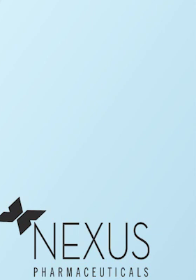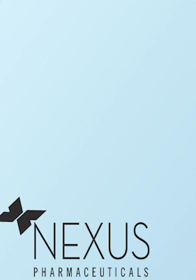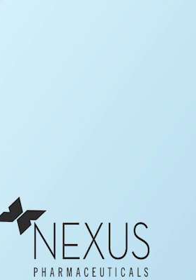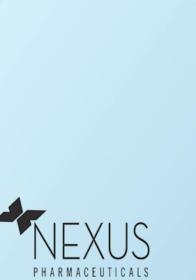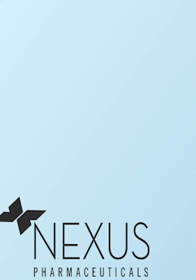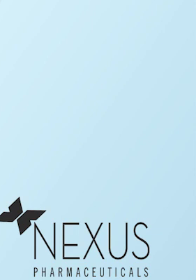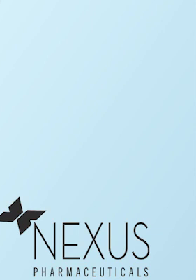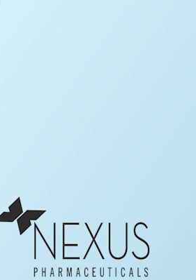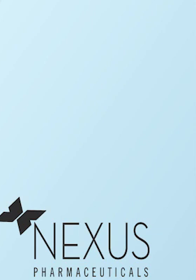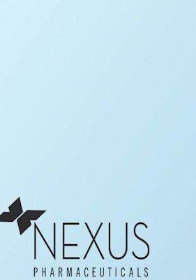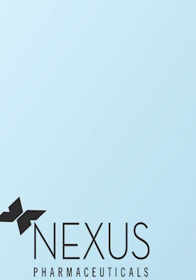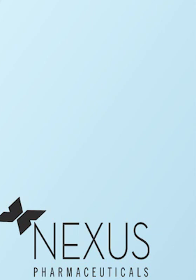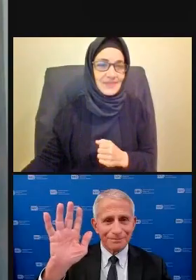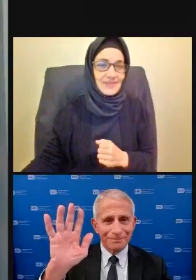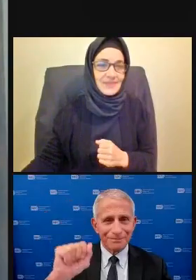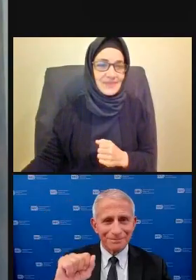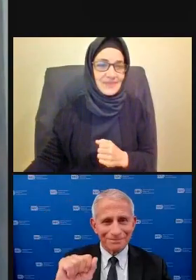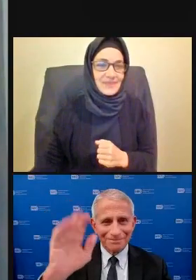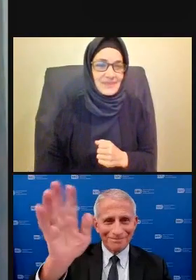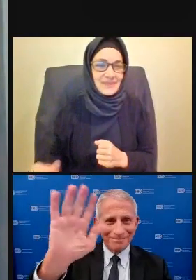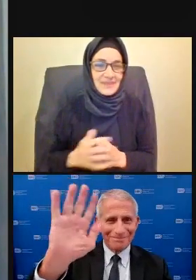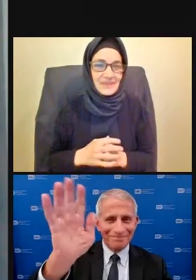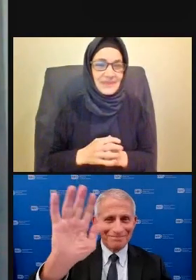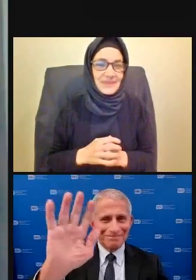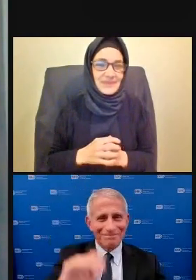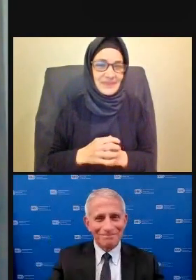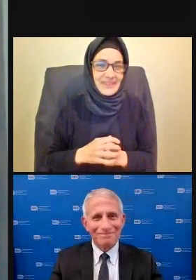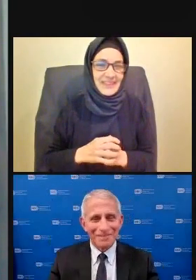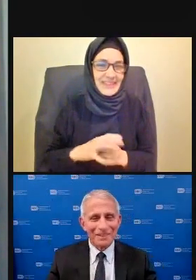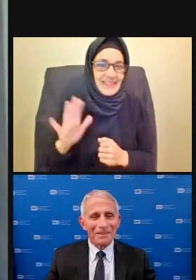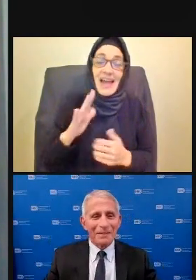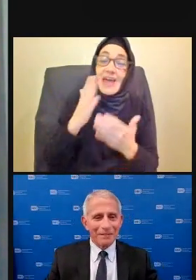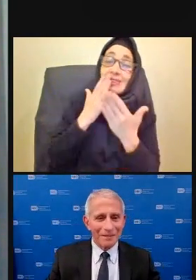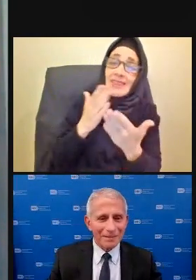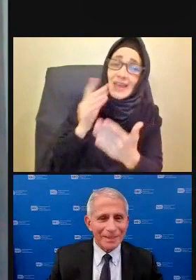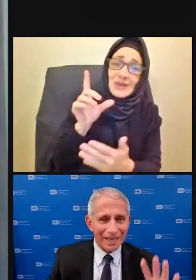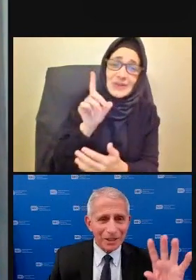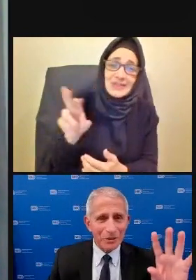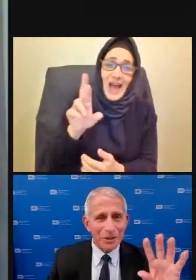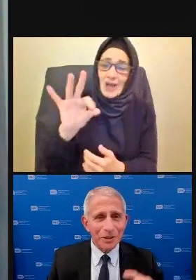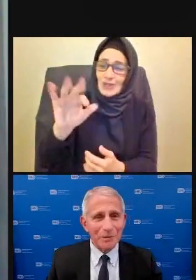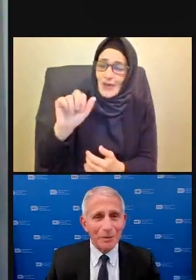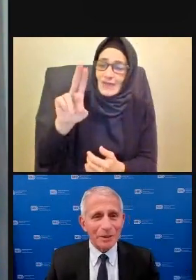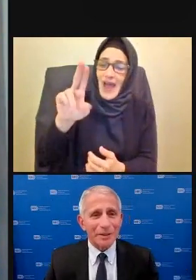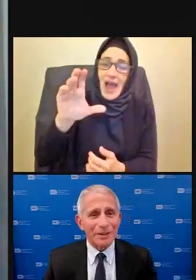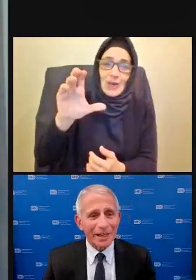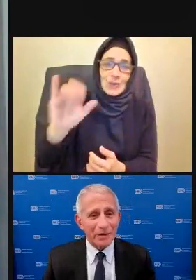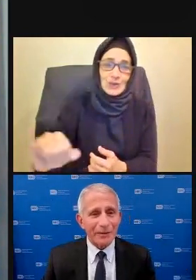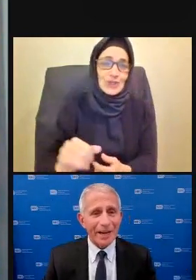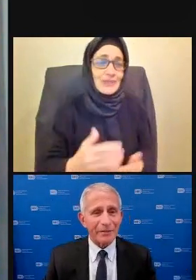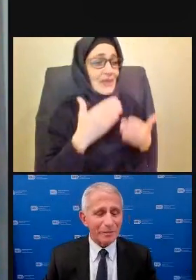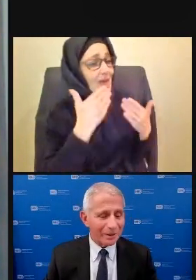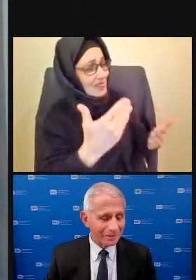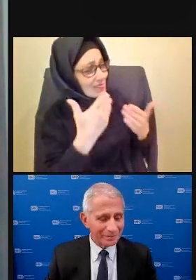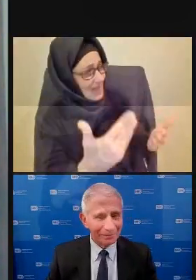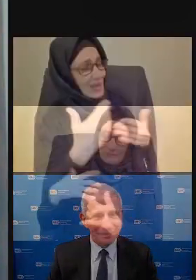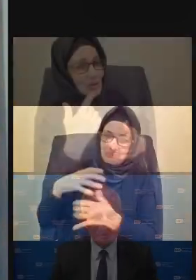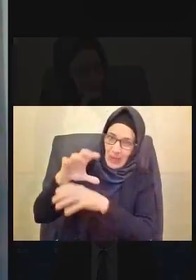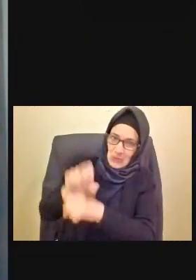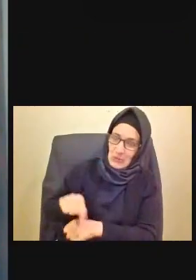Mutual Fund Trust. Thank you, Dr. Fauci. Thank you. It's good to be with you. Thank you for having